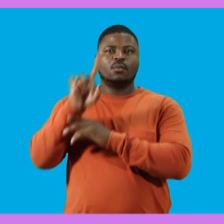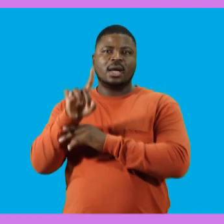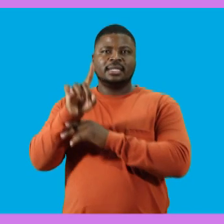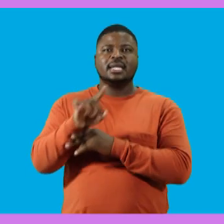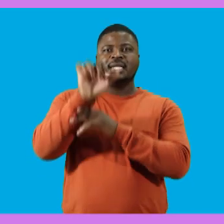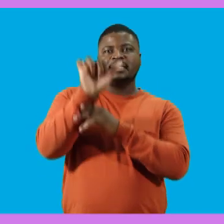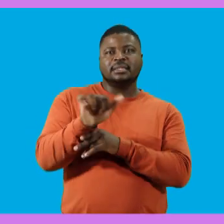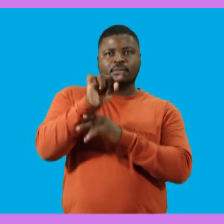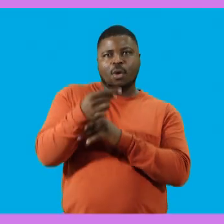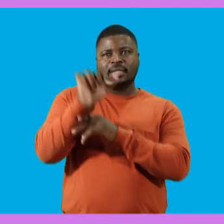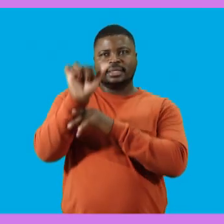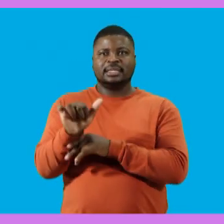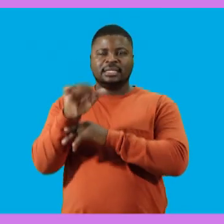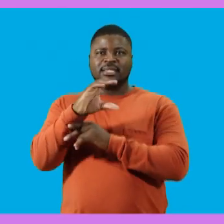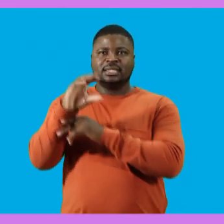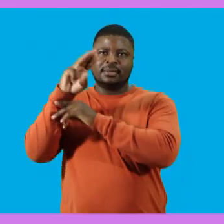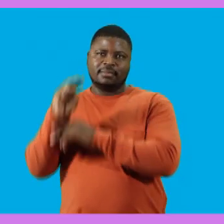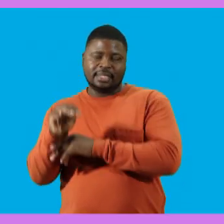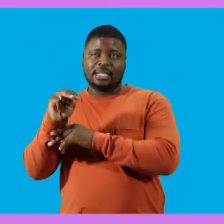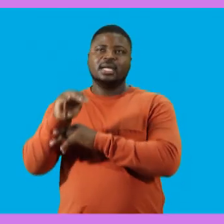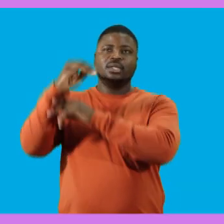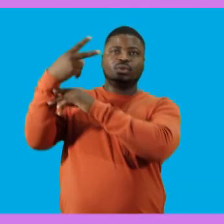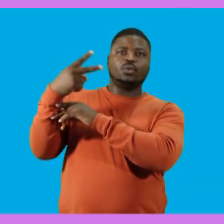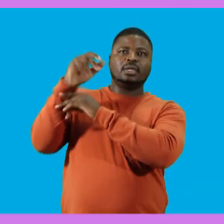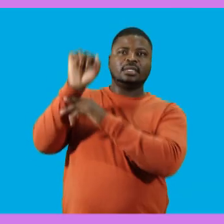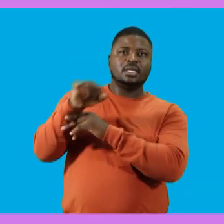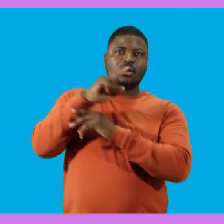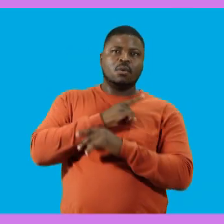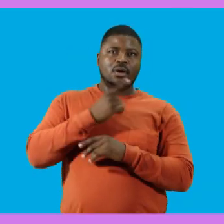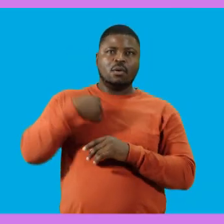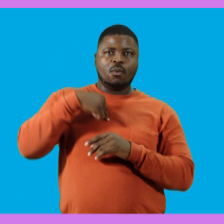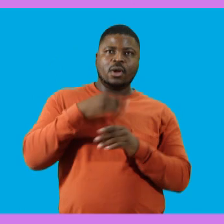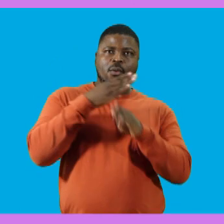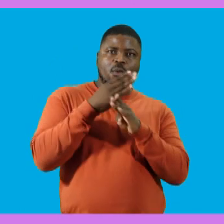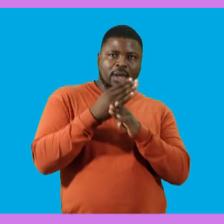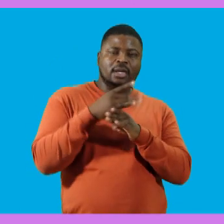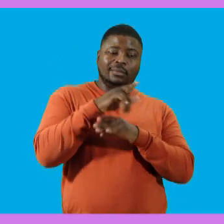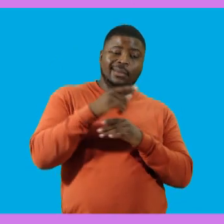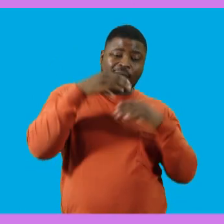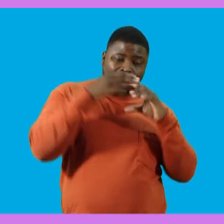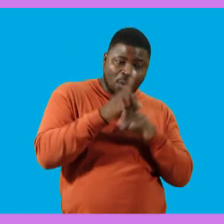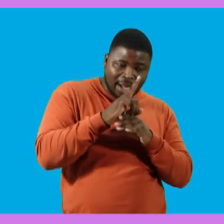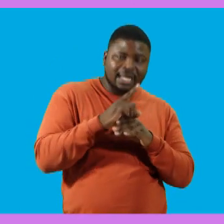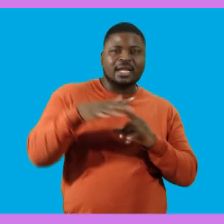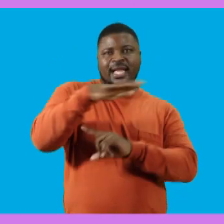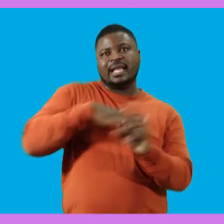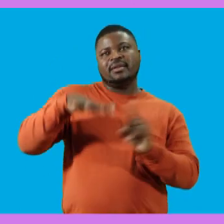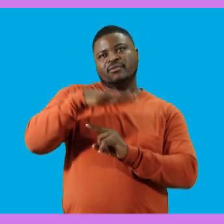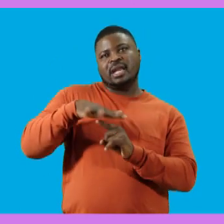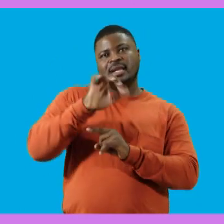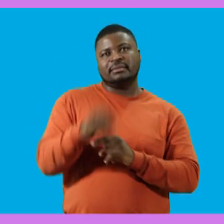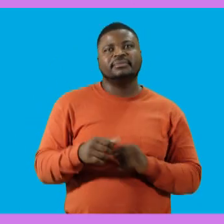411,6 centimeters squared, because now we work with area.